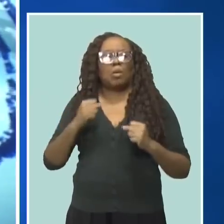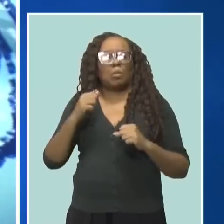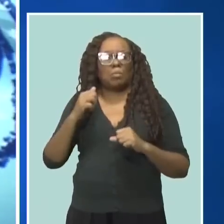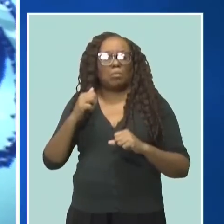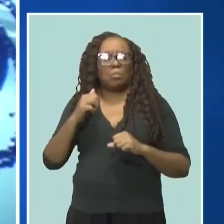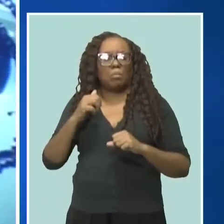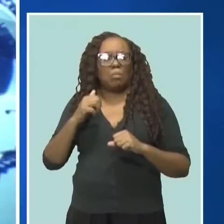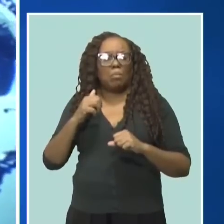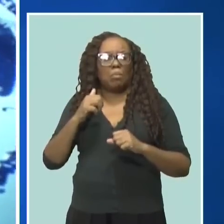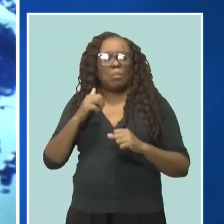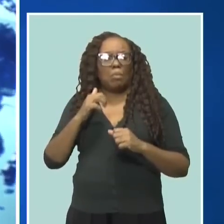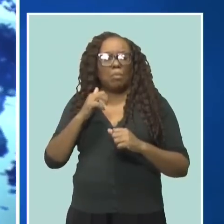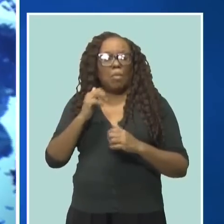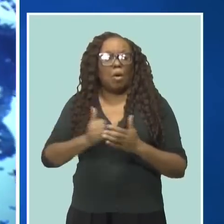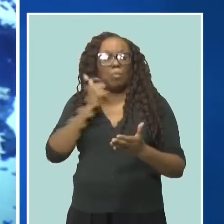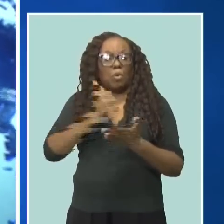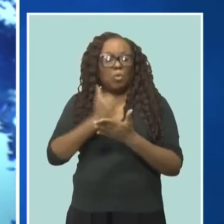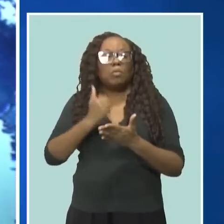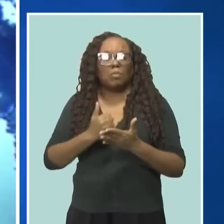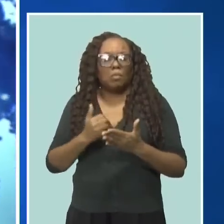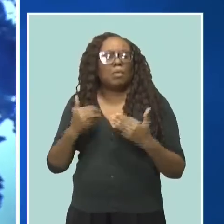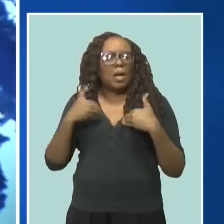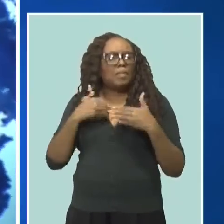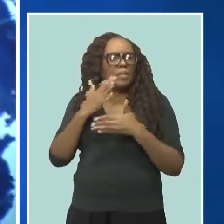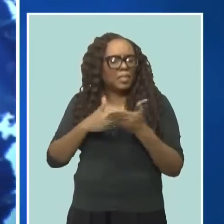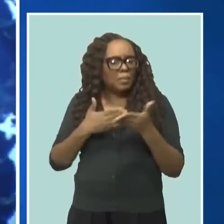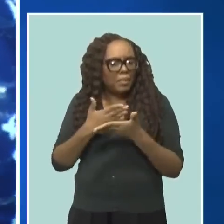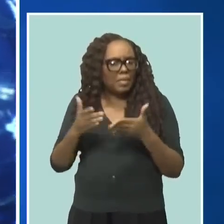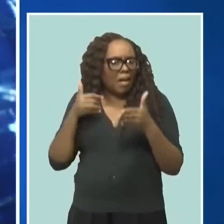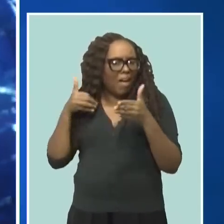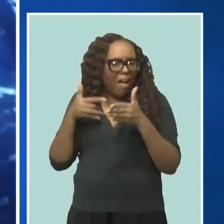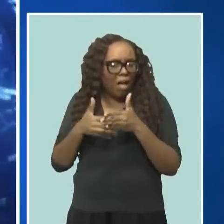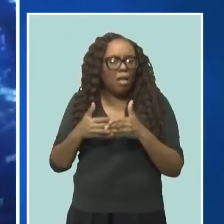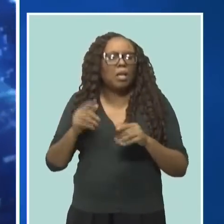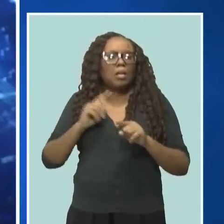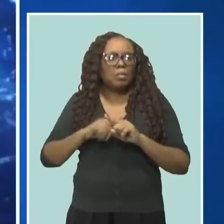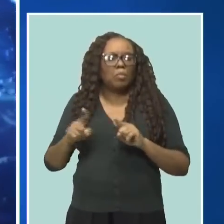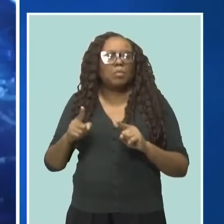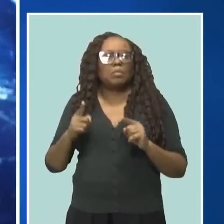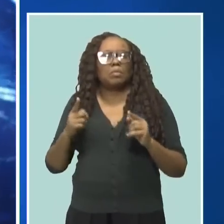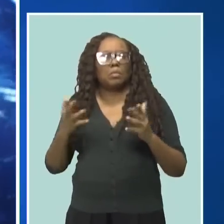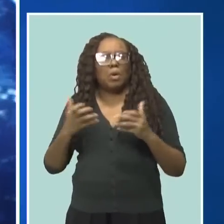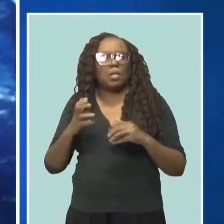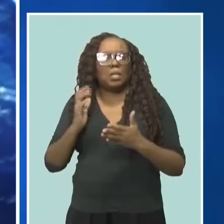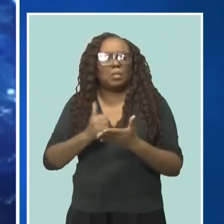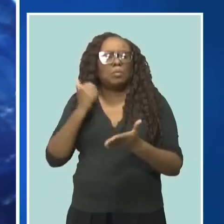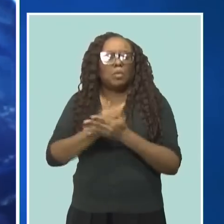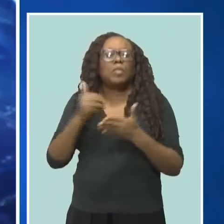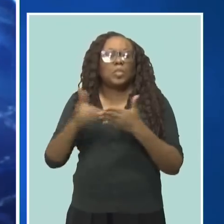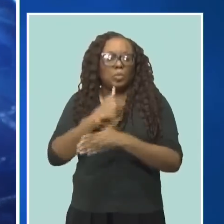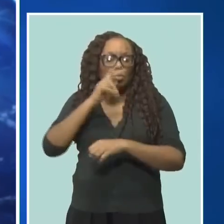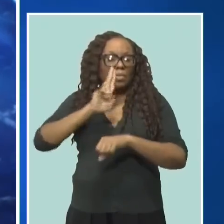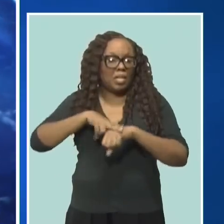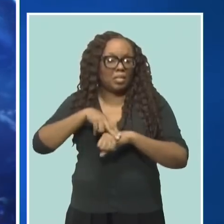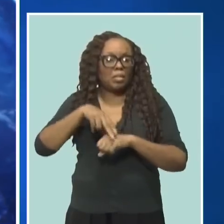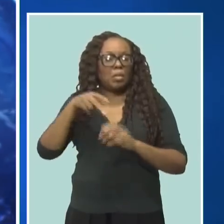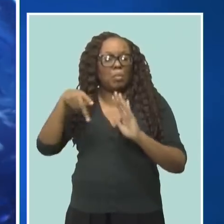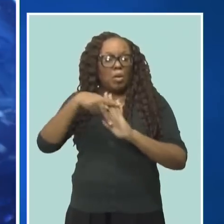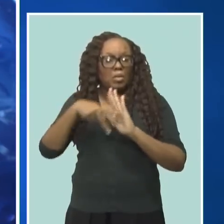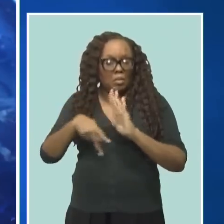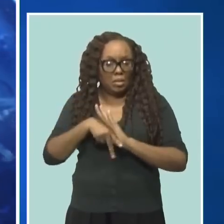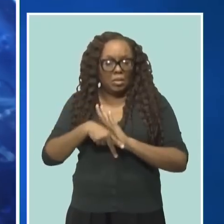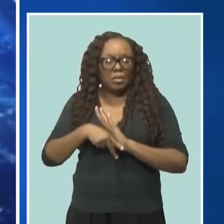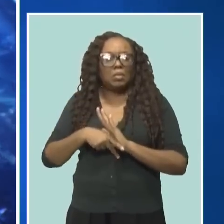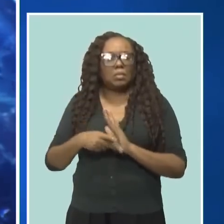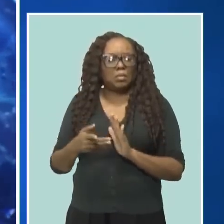move towards the framework. So what the Cabinet has approved is the new national qualifications framework, and this framework is intended to address some